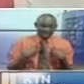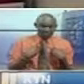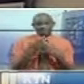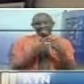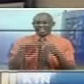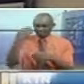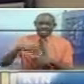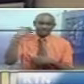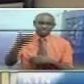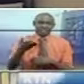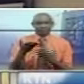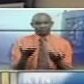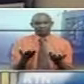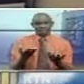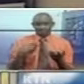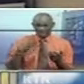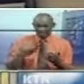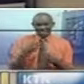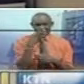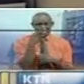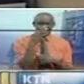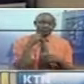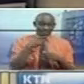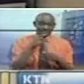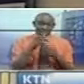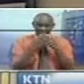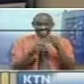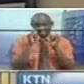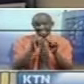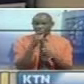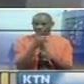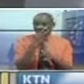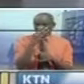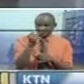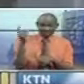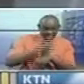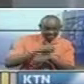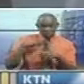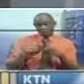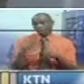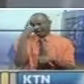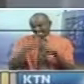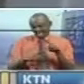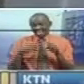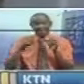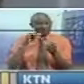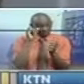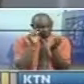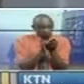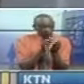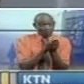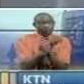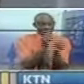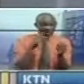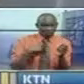need. Blood can last between 35 days to a year, depending on whether it is stored in its whole form or whether it